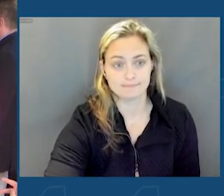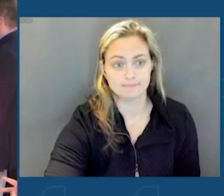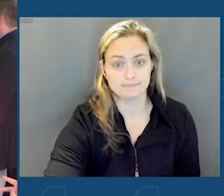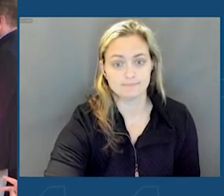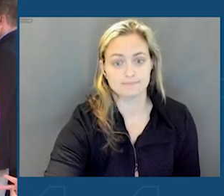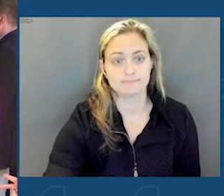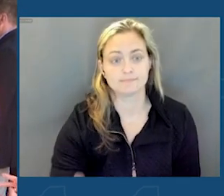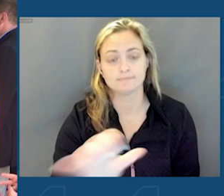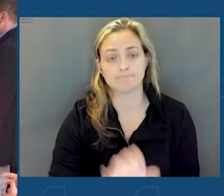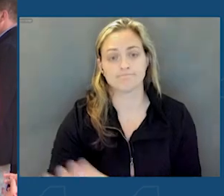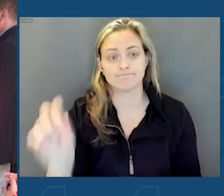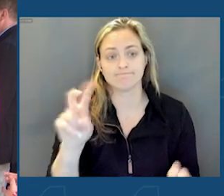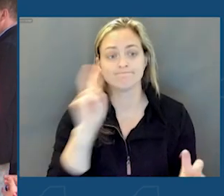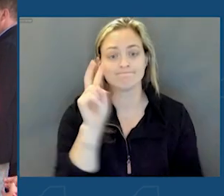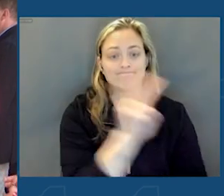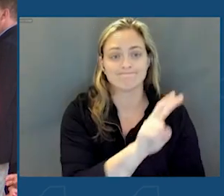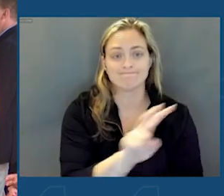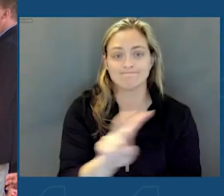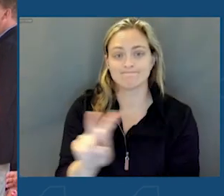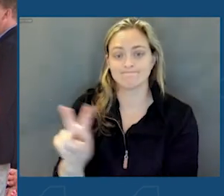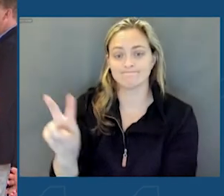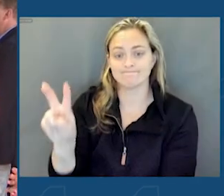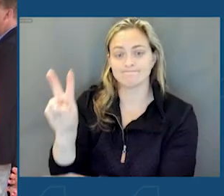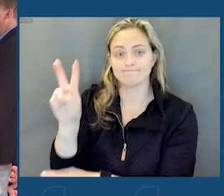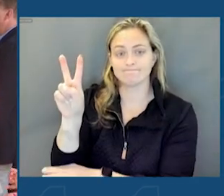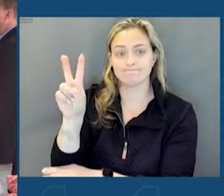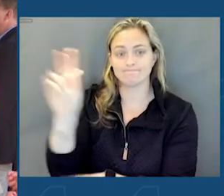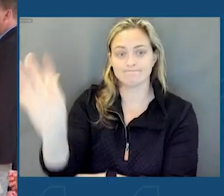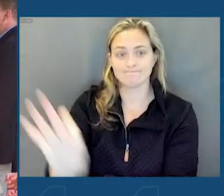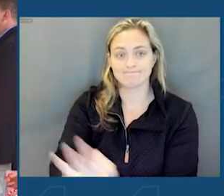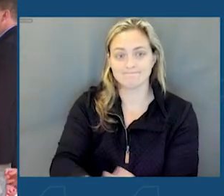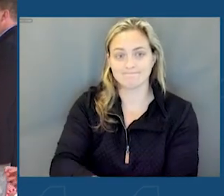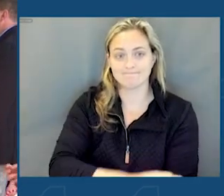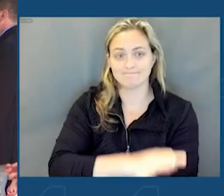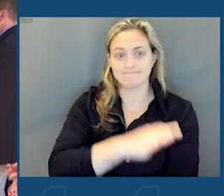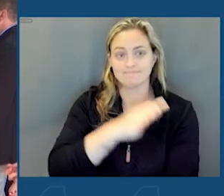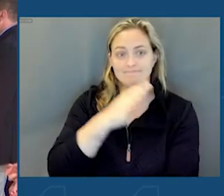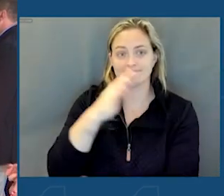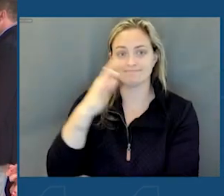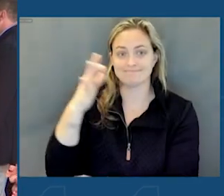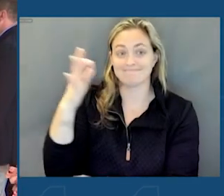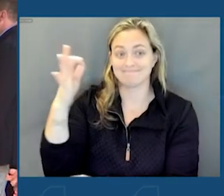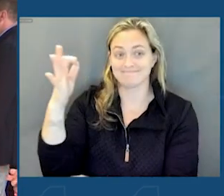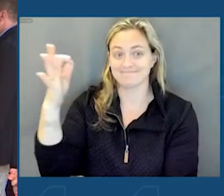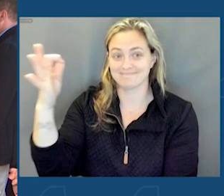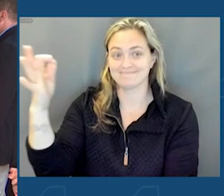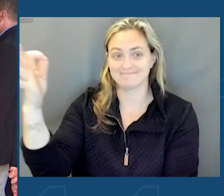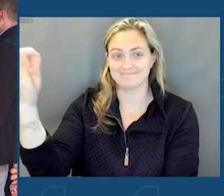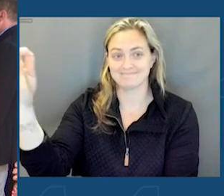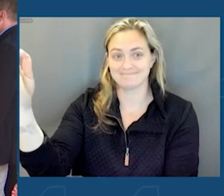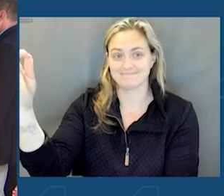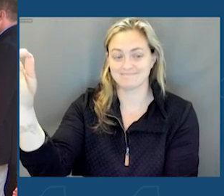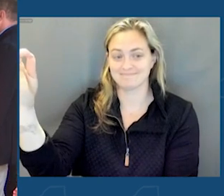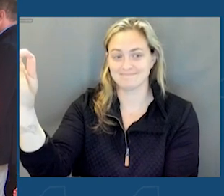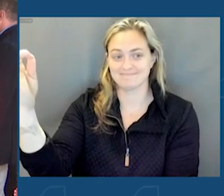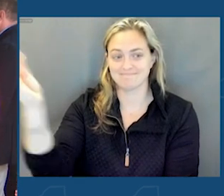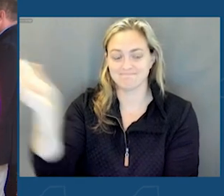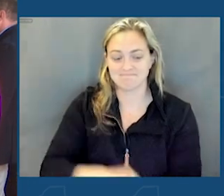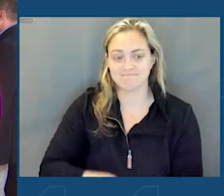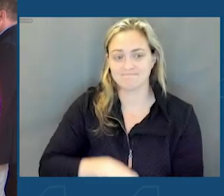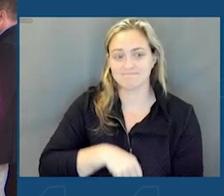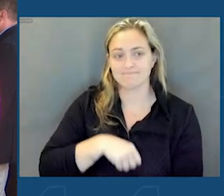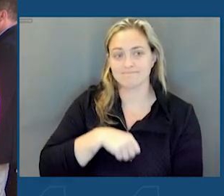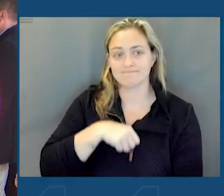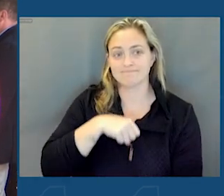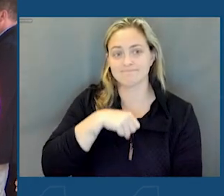Oh, say, can you see by the dawn's early light